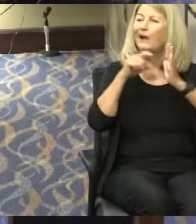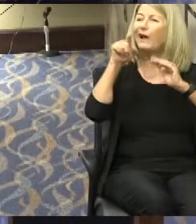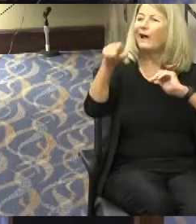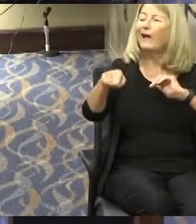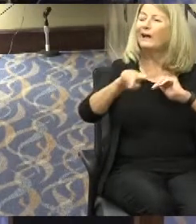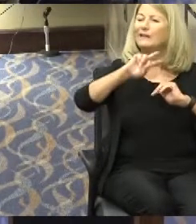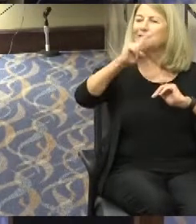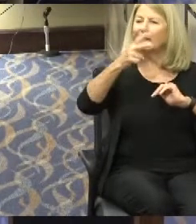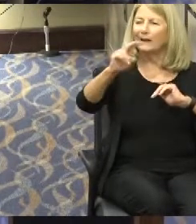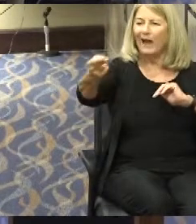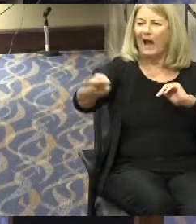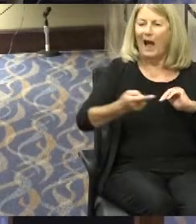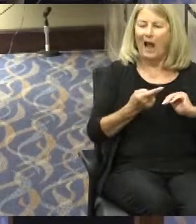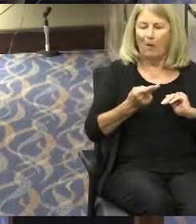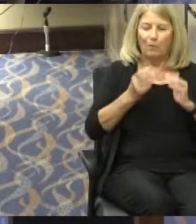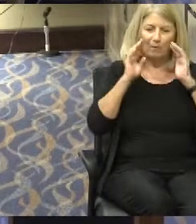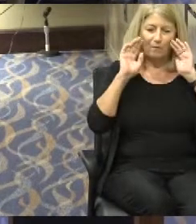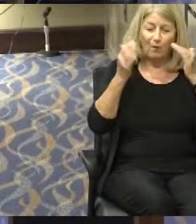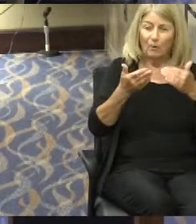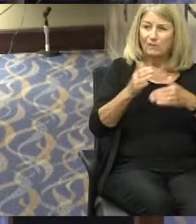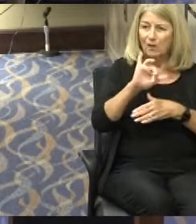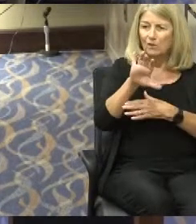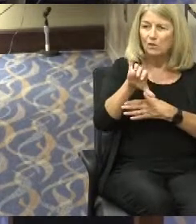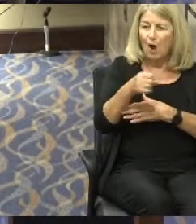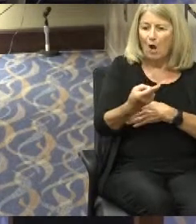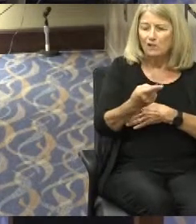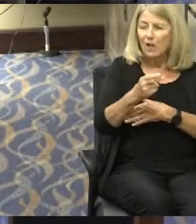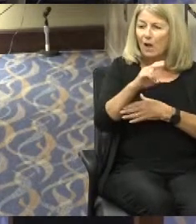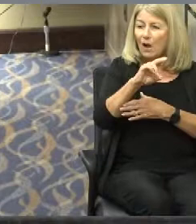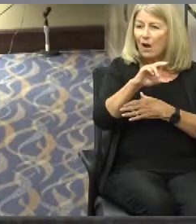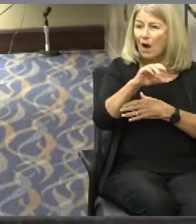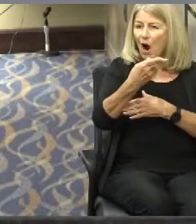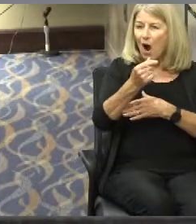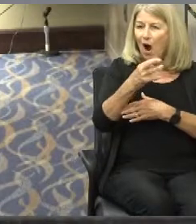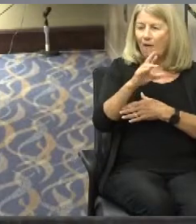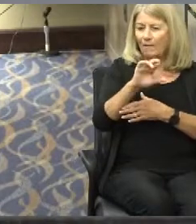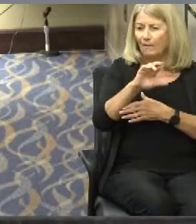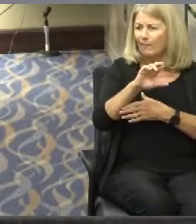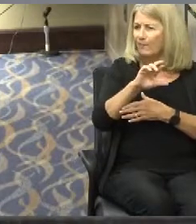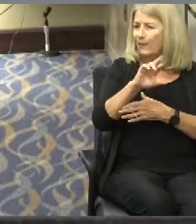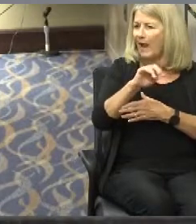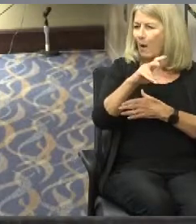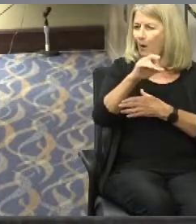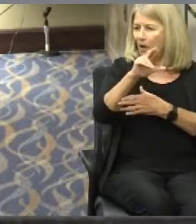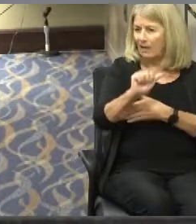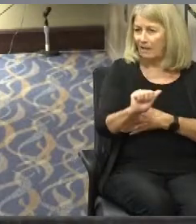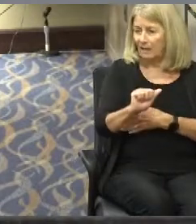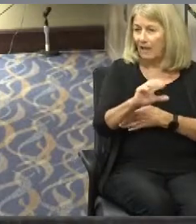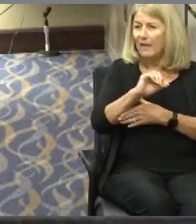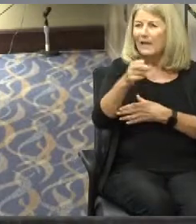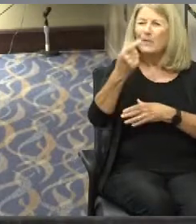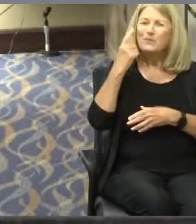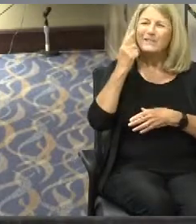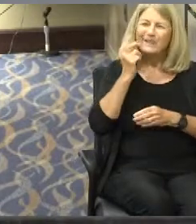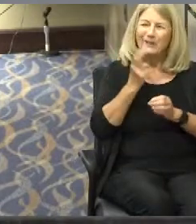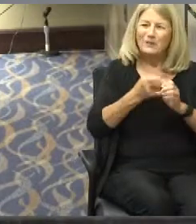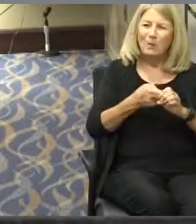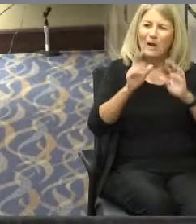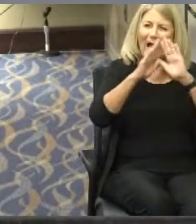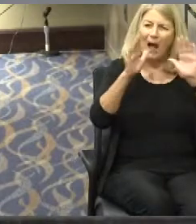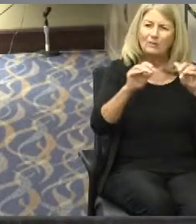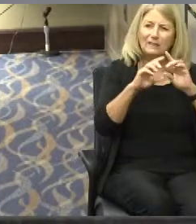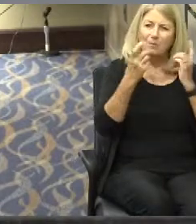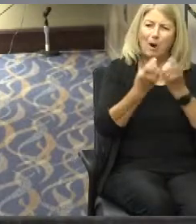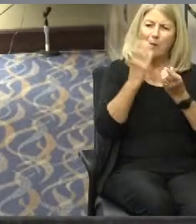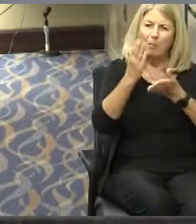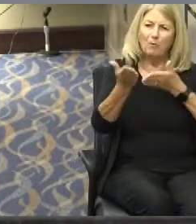hire I wanted to focus on today is Josh Caballero. Josh has recently joined our housing department, where he'll